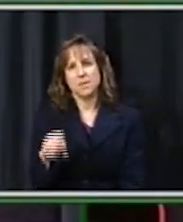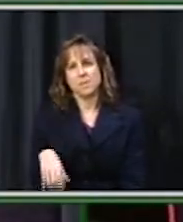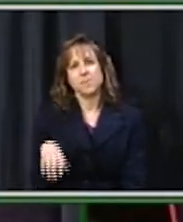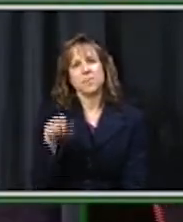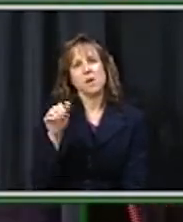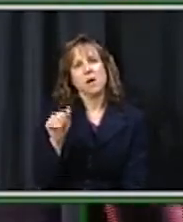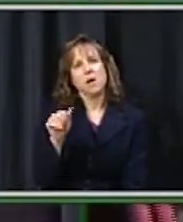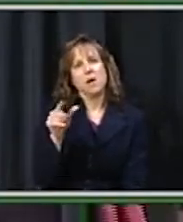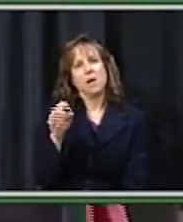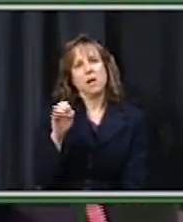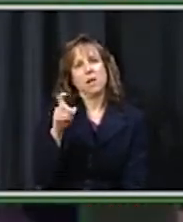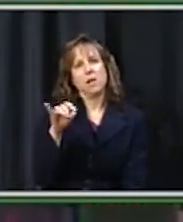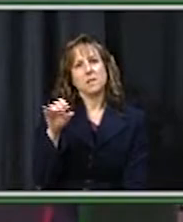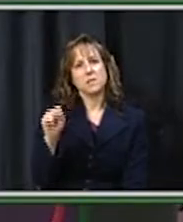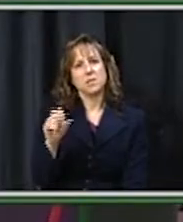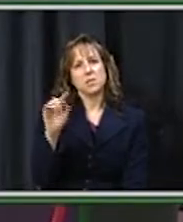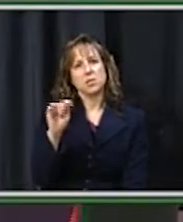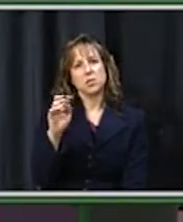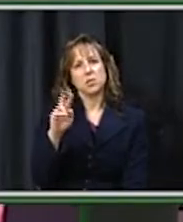Alexis True.